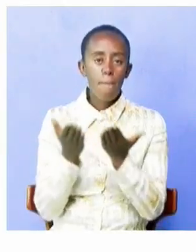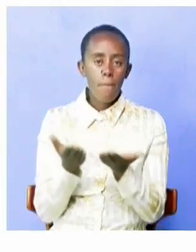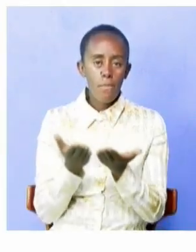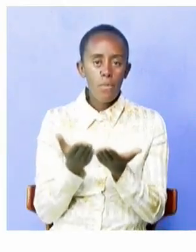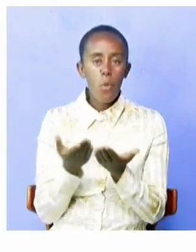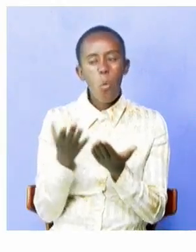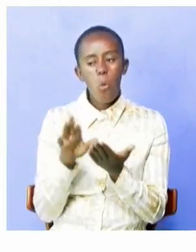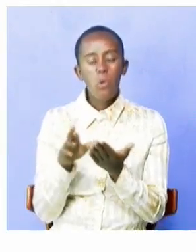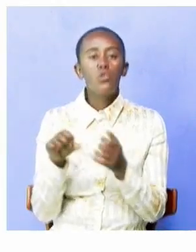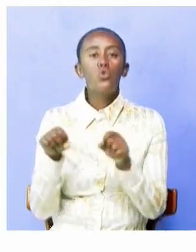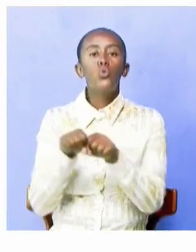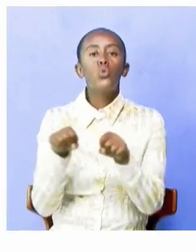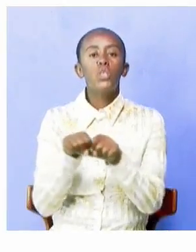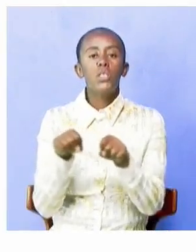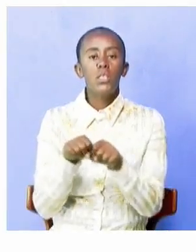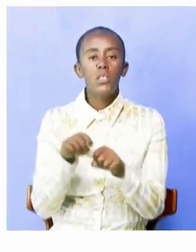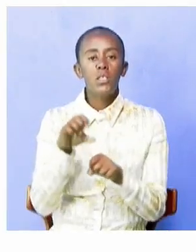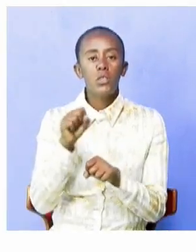shoes